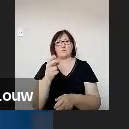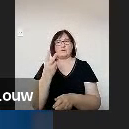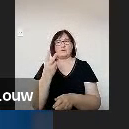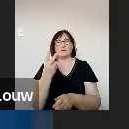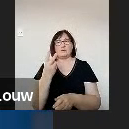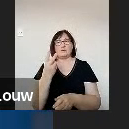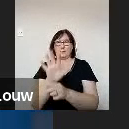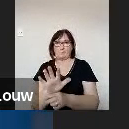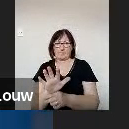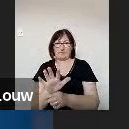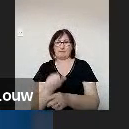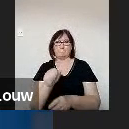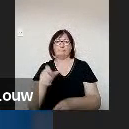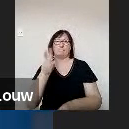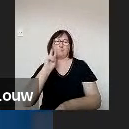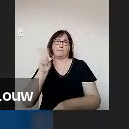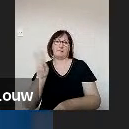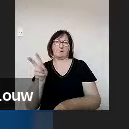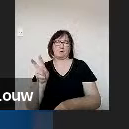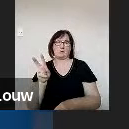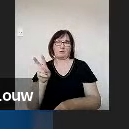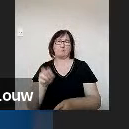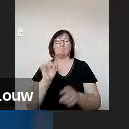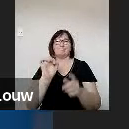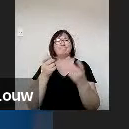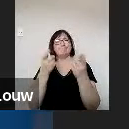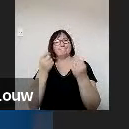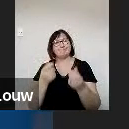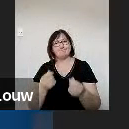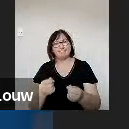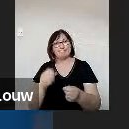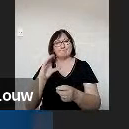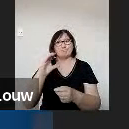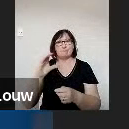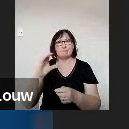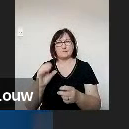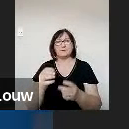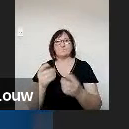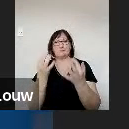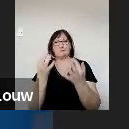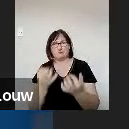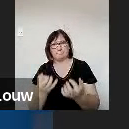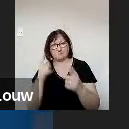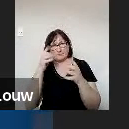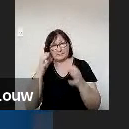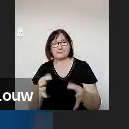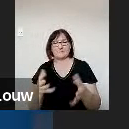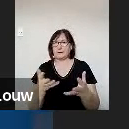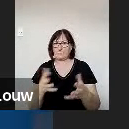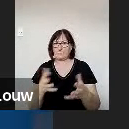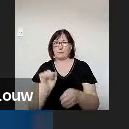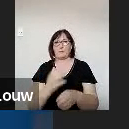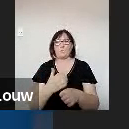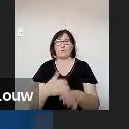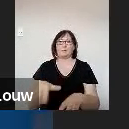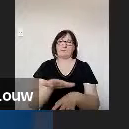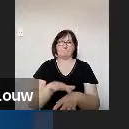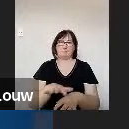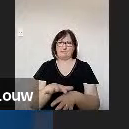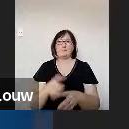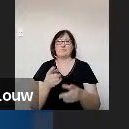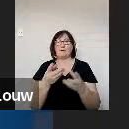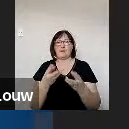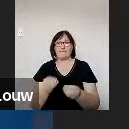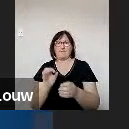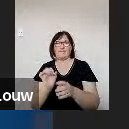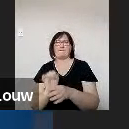manager in the Tariff Determinations Unit and leads a team of experts in tariff determination. Molebati has over 15 years